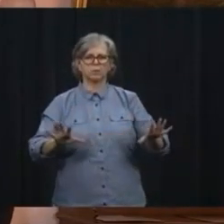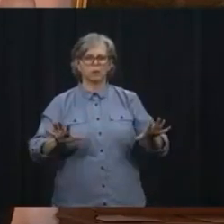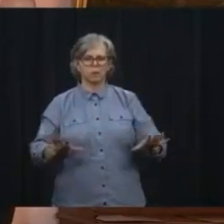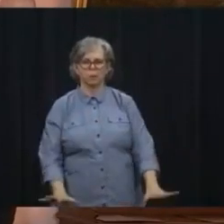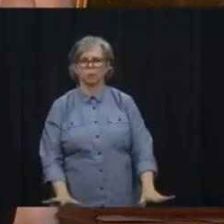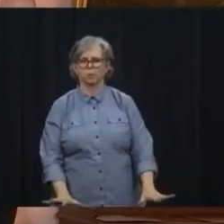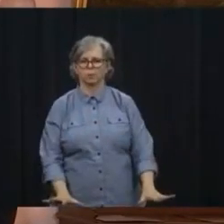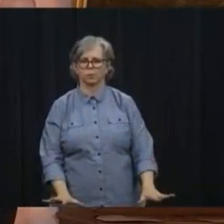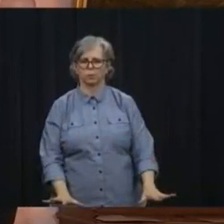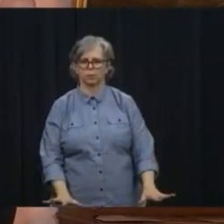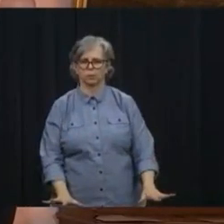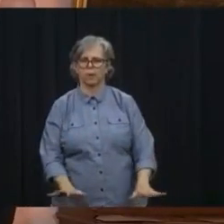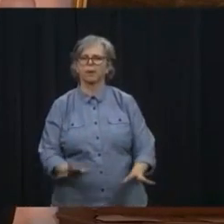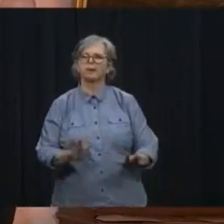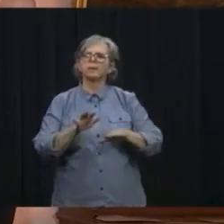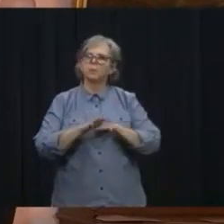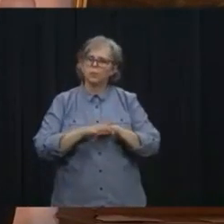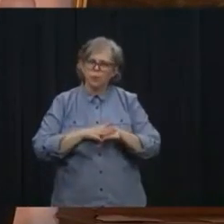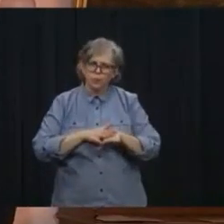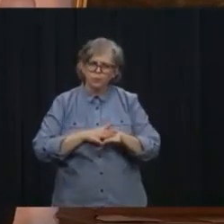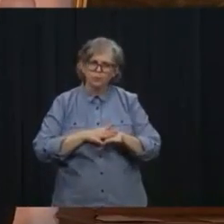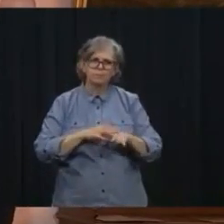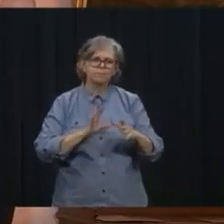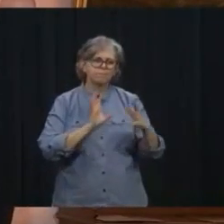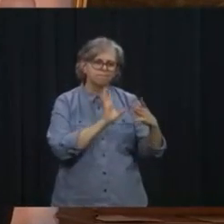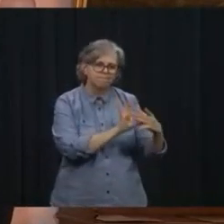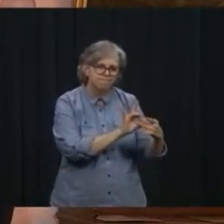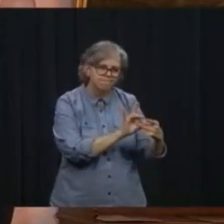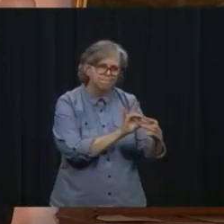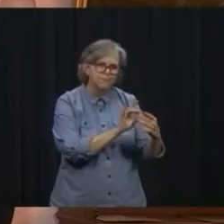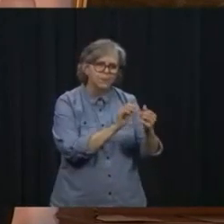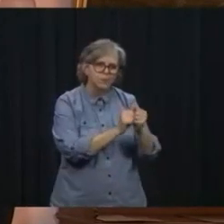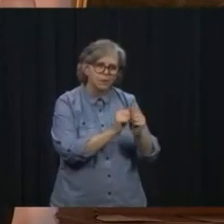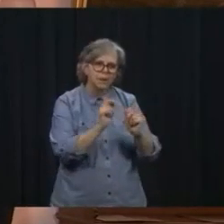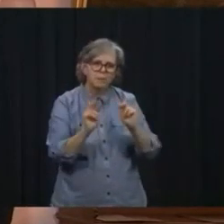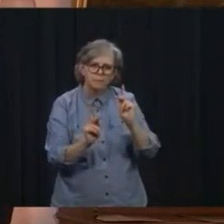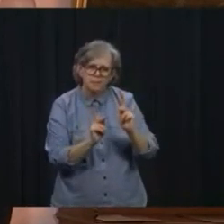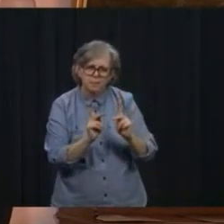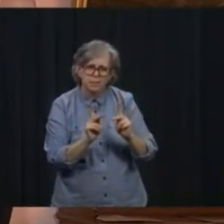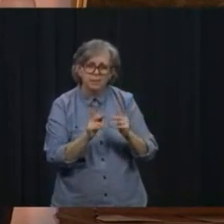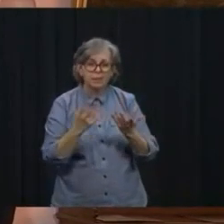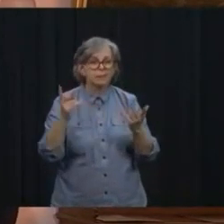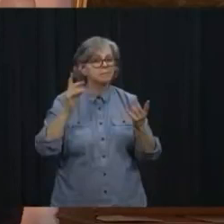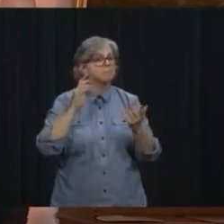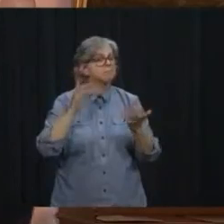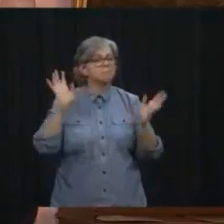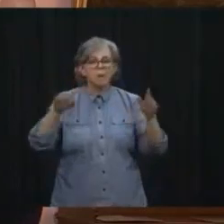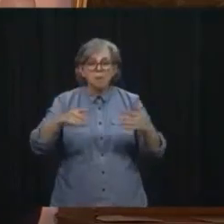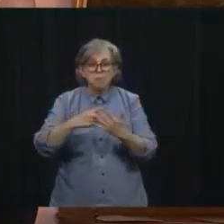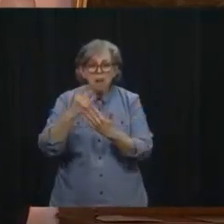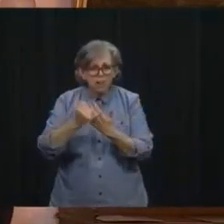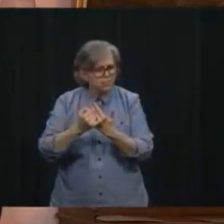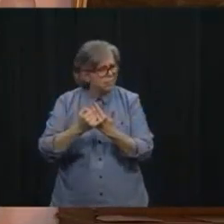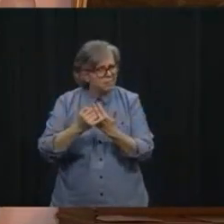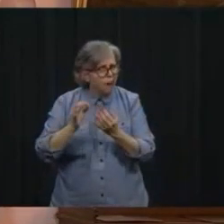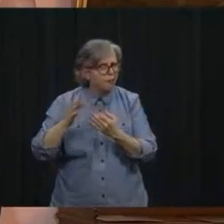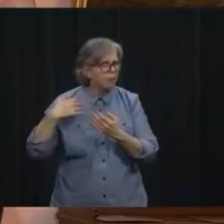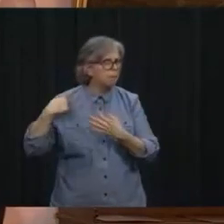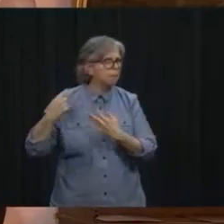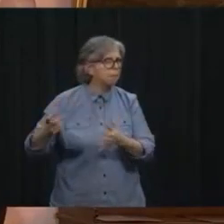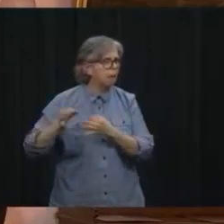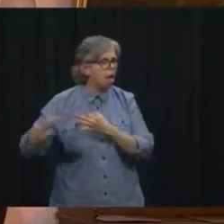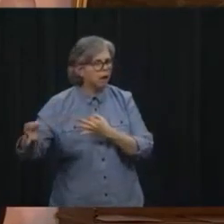both for our kids and for adults. It's also helpful for us to remember to use our manners to keep our cool. And so saying please and